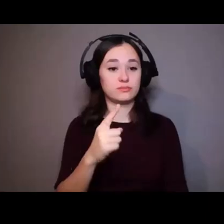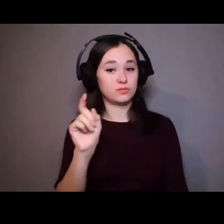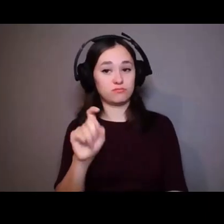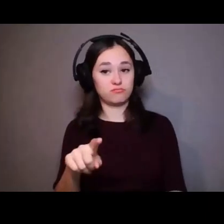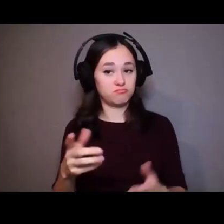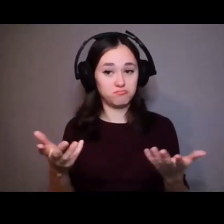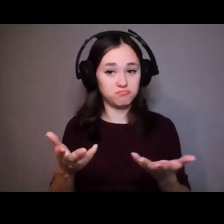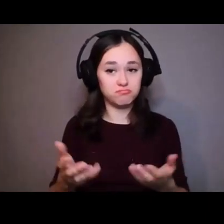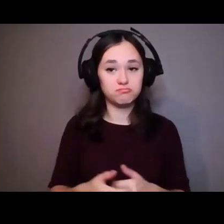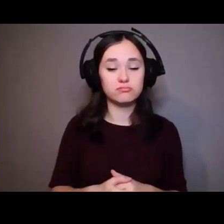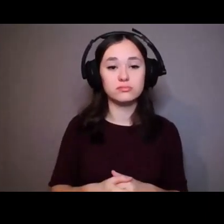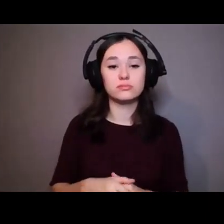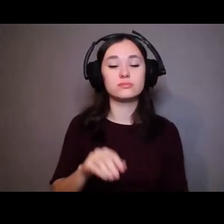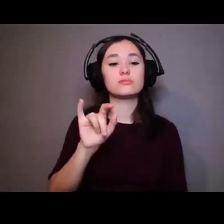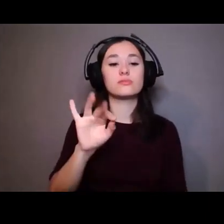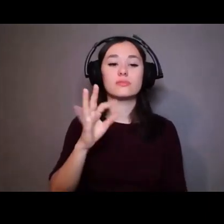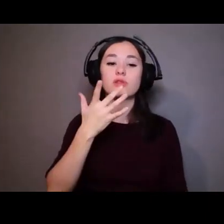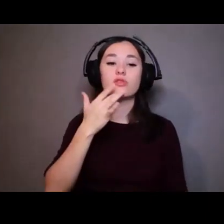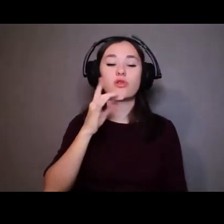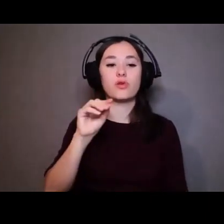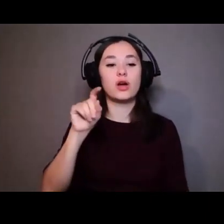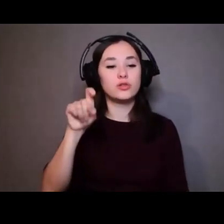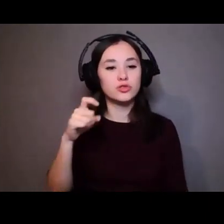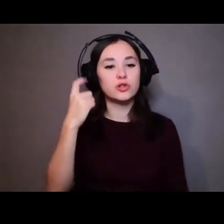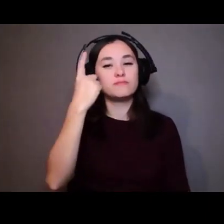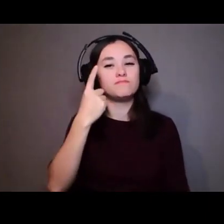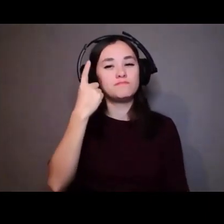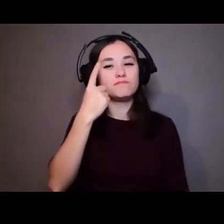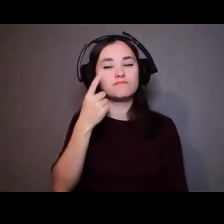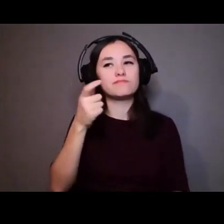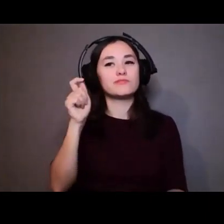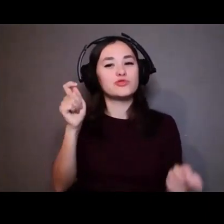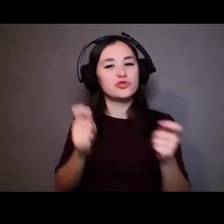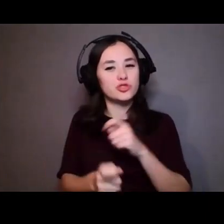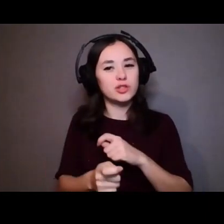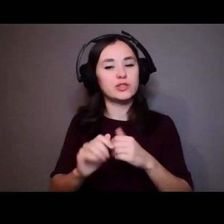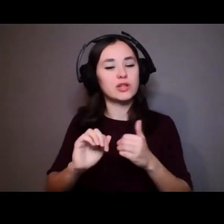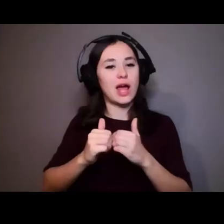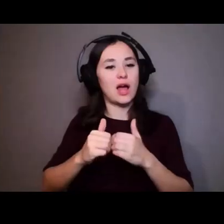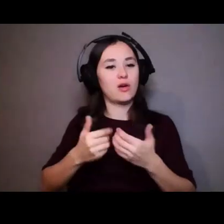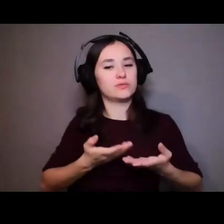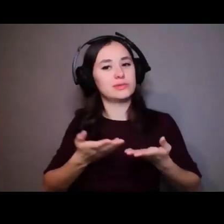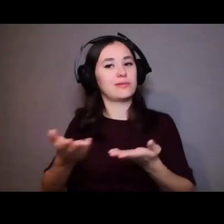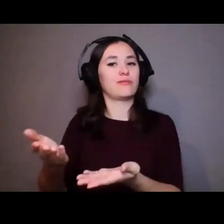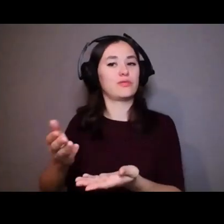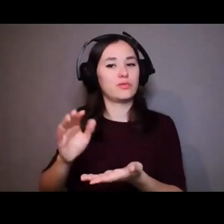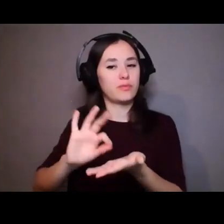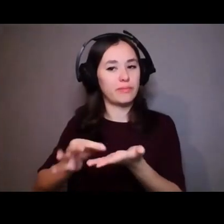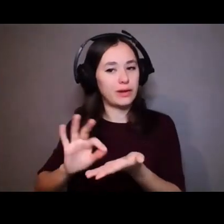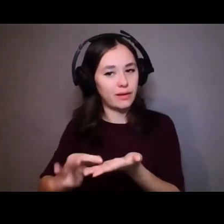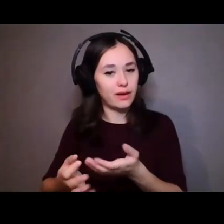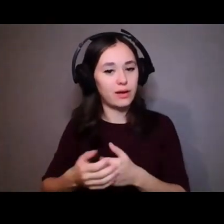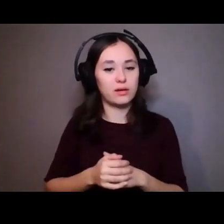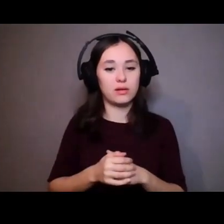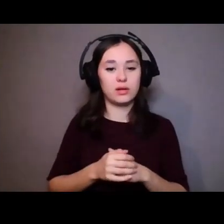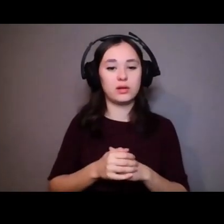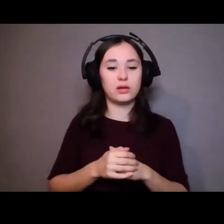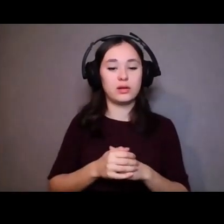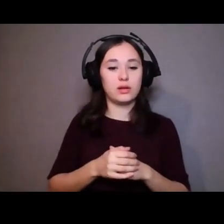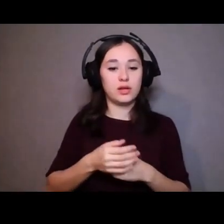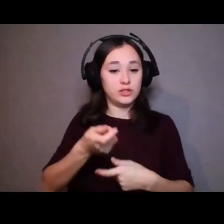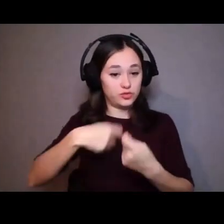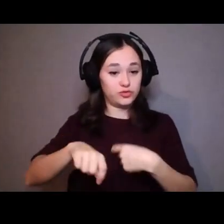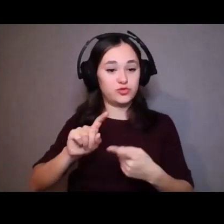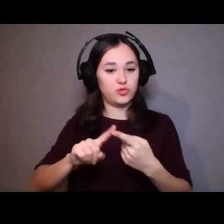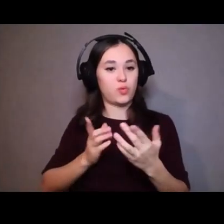is whether Colorado should consider changing its Medicaid delivery system to comprehensive Medicaid managed care.